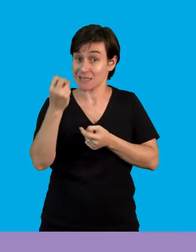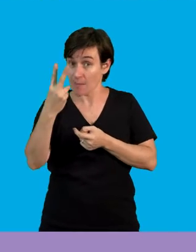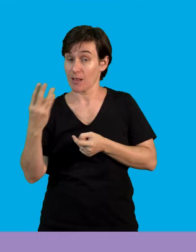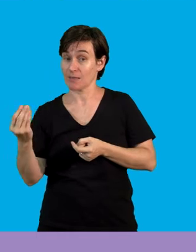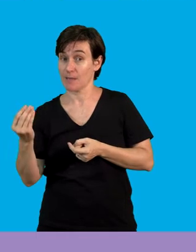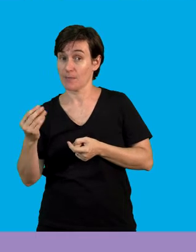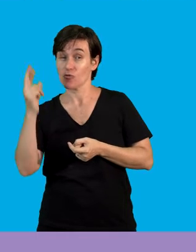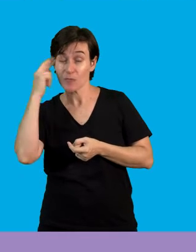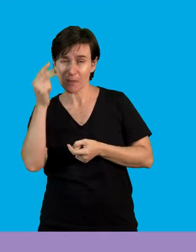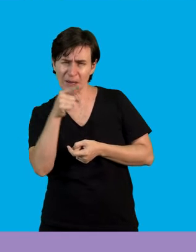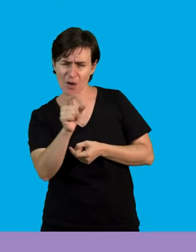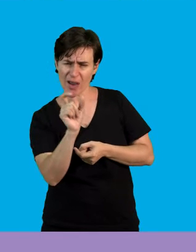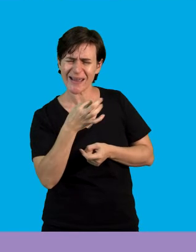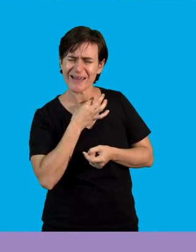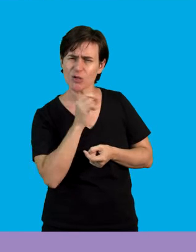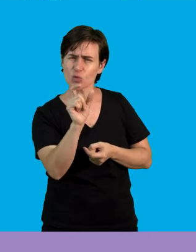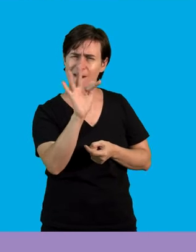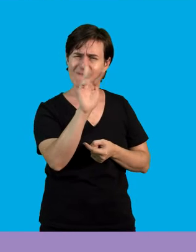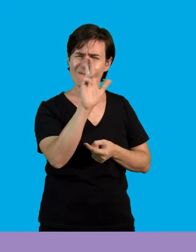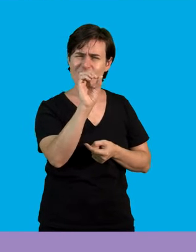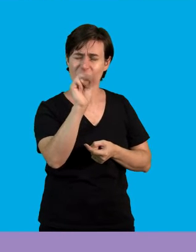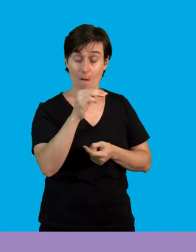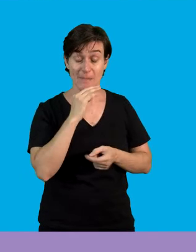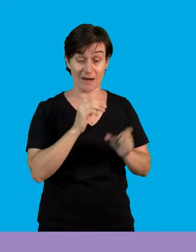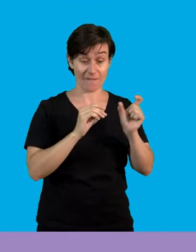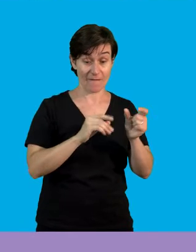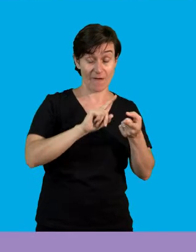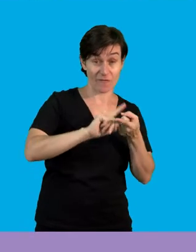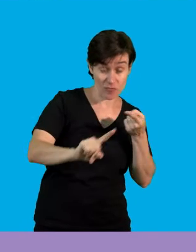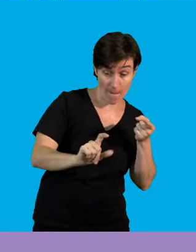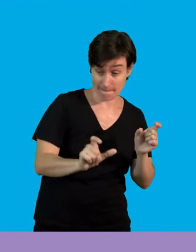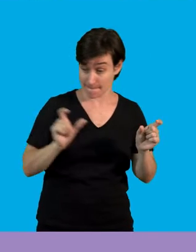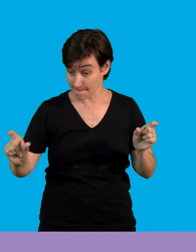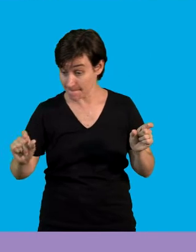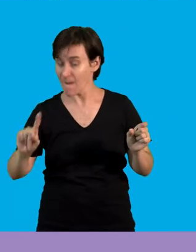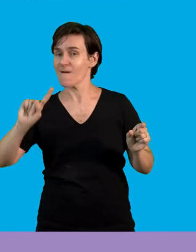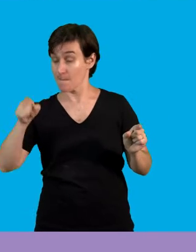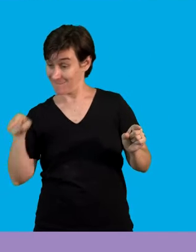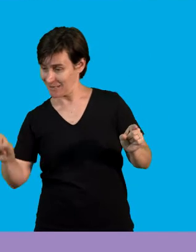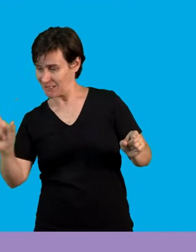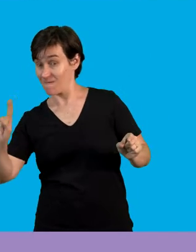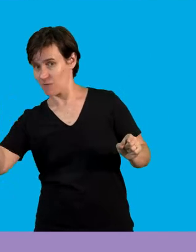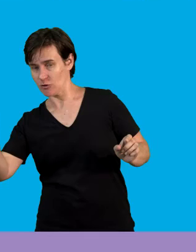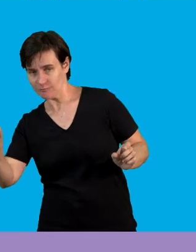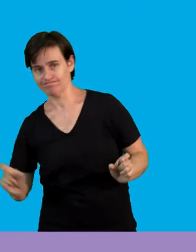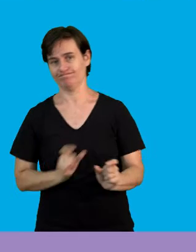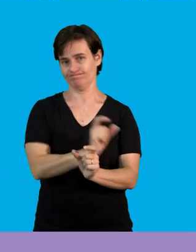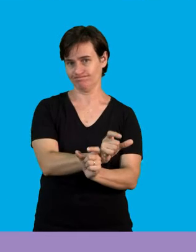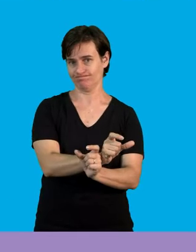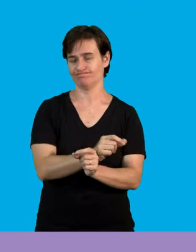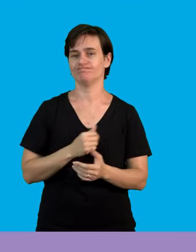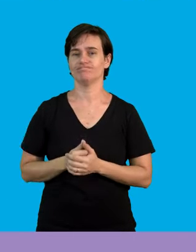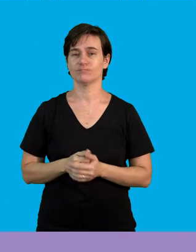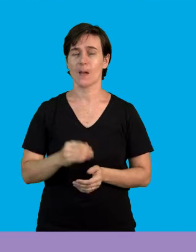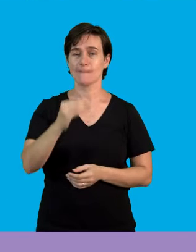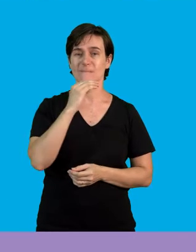5, as I said, the word from says whatever follows must be written first before we subtract. So the double number